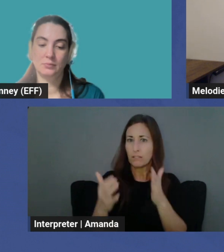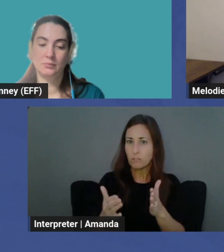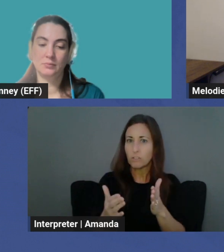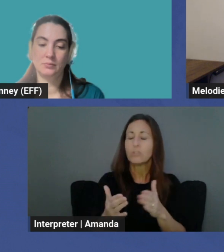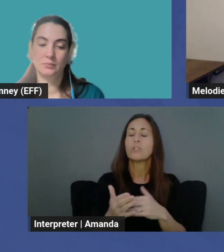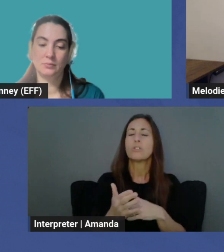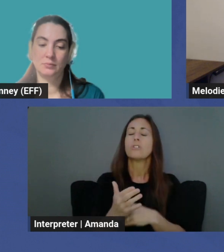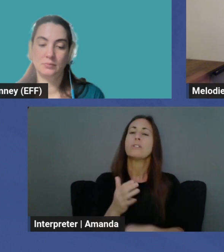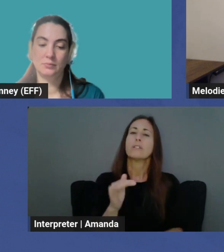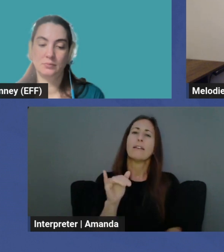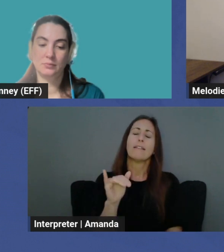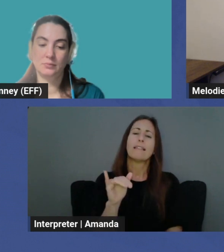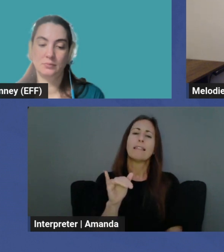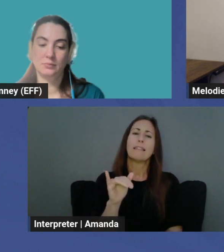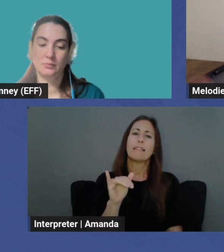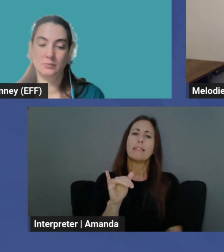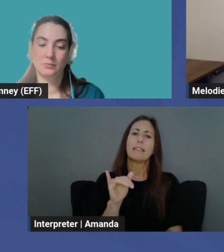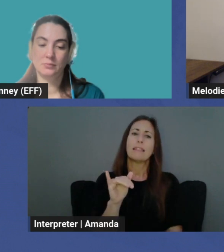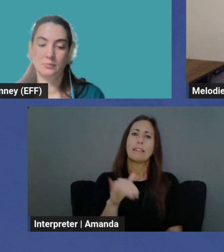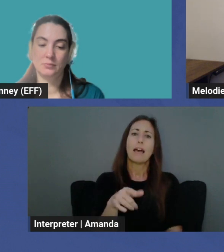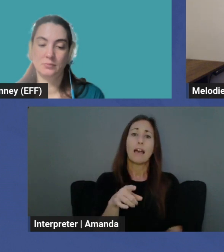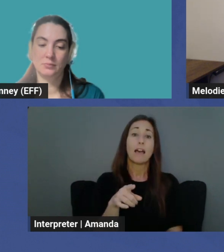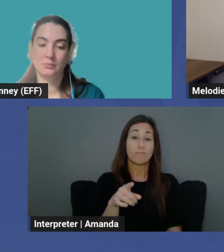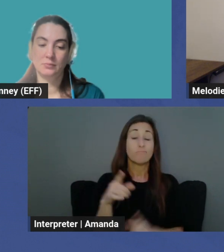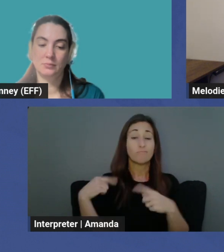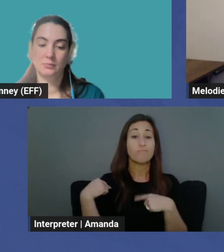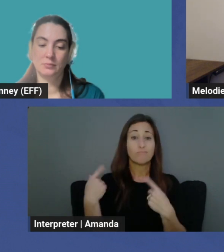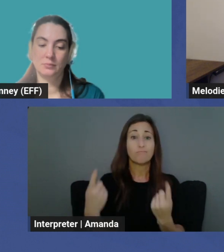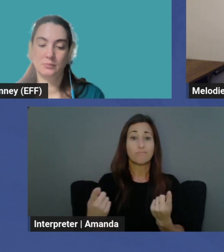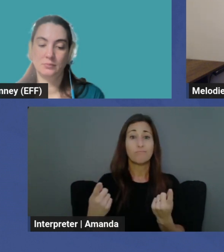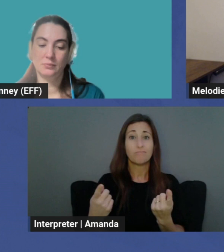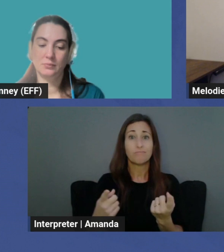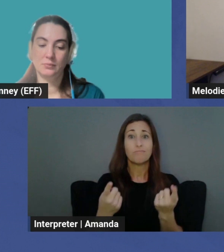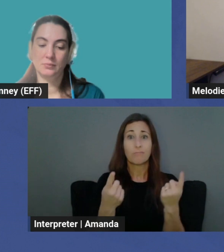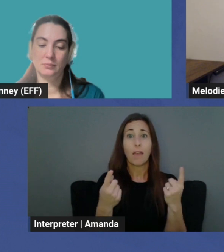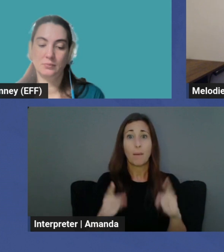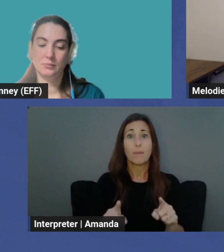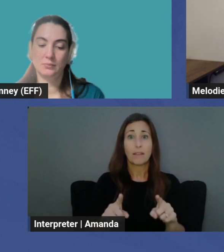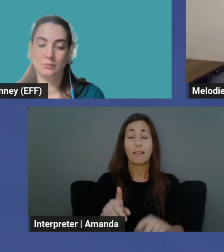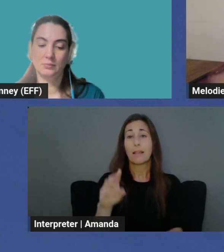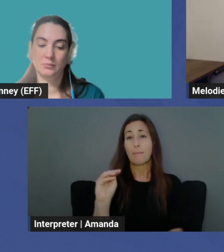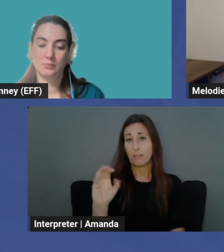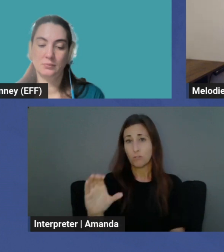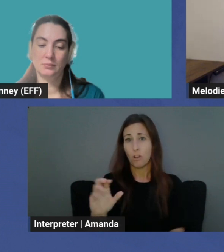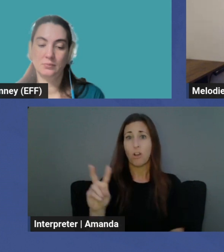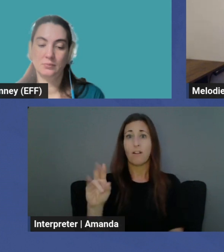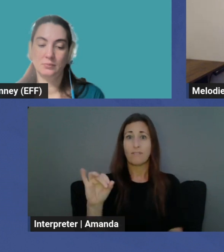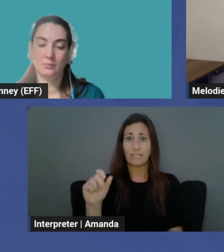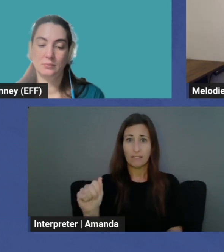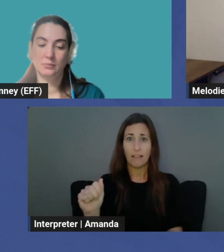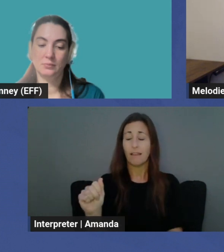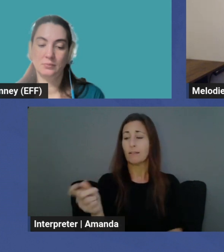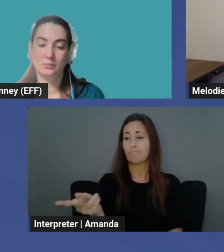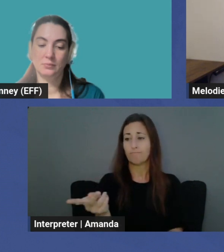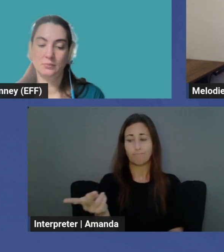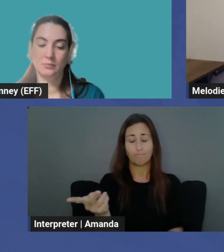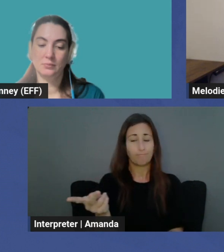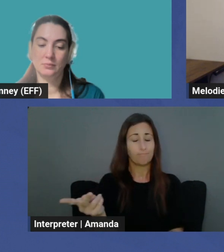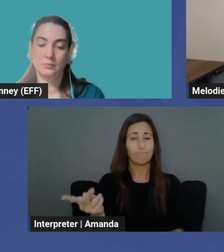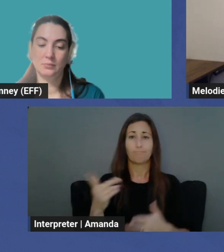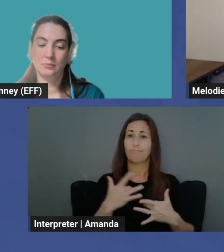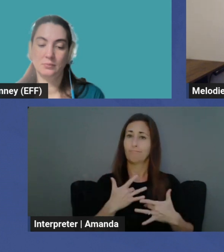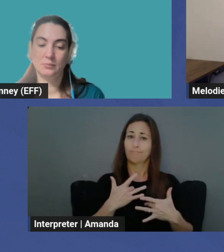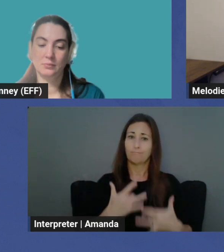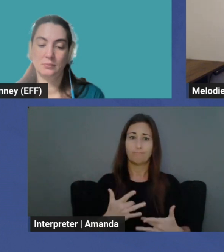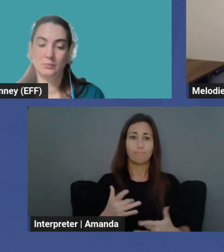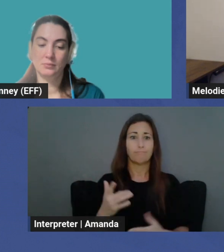which is and has been happening, right? MasterCard and Visa are notorious for having,